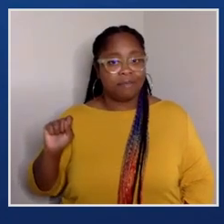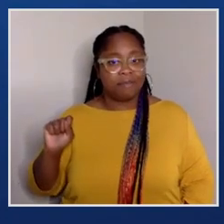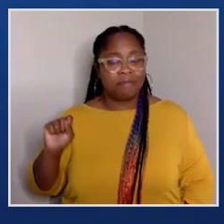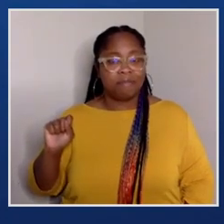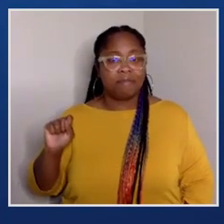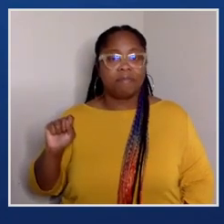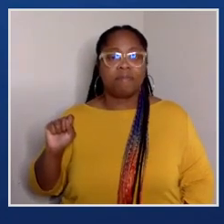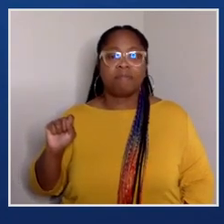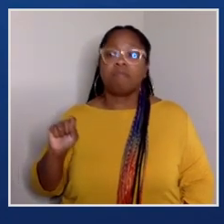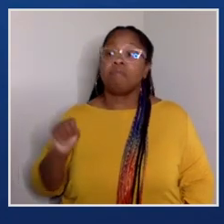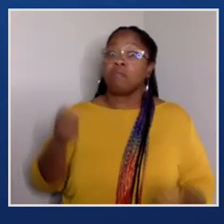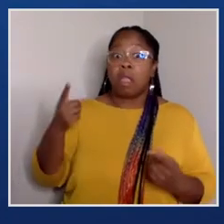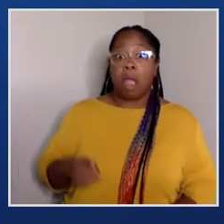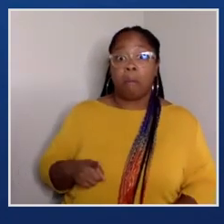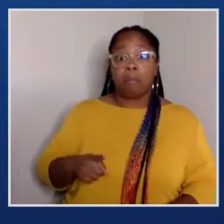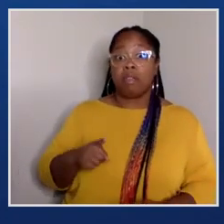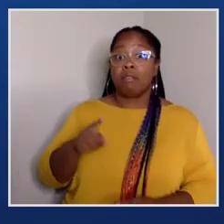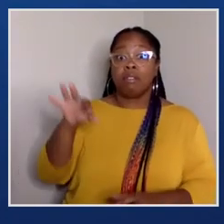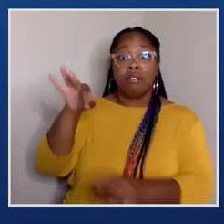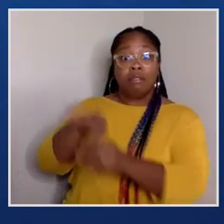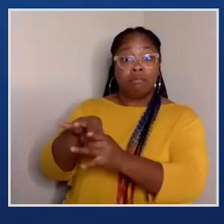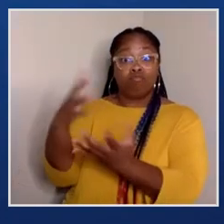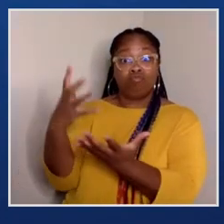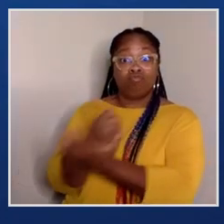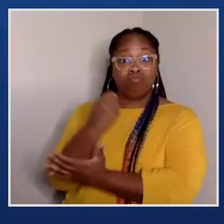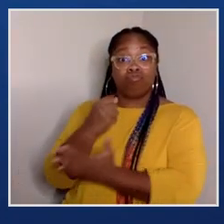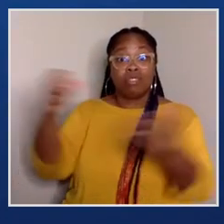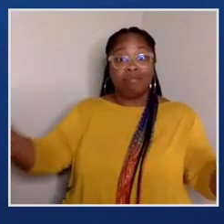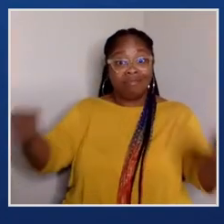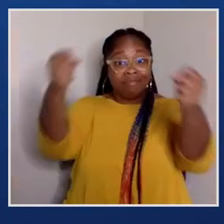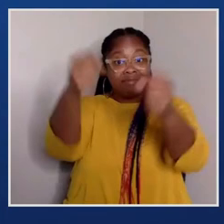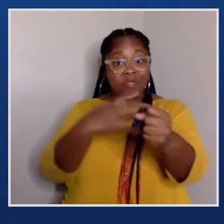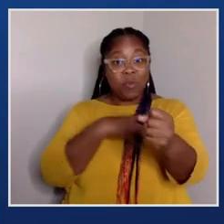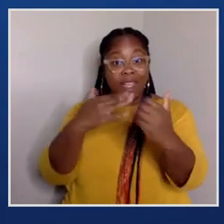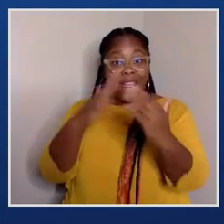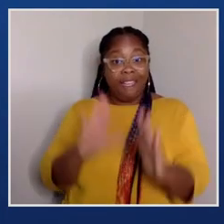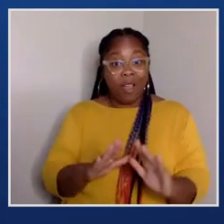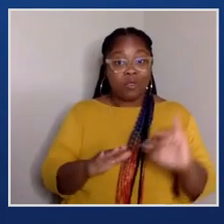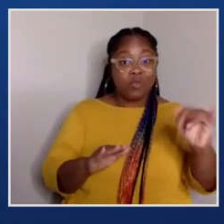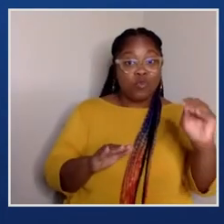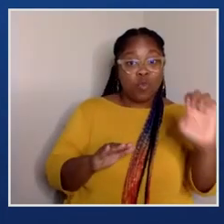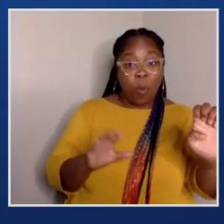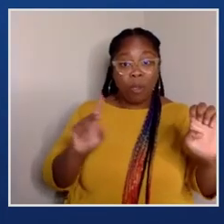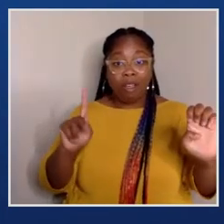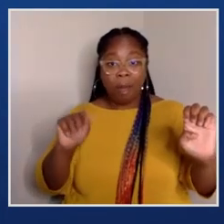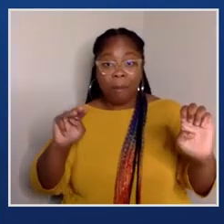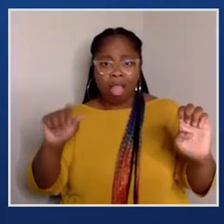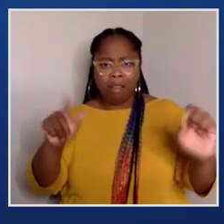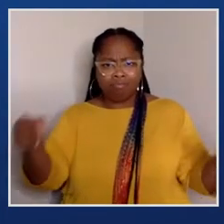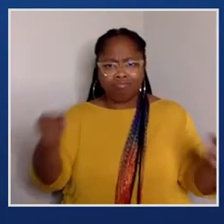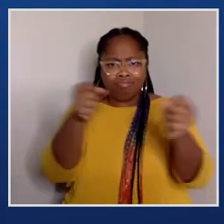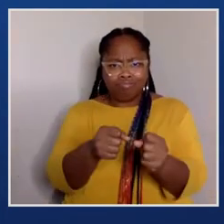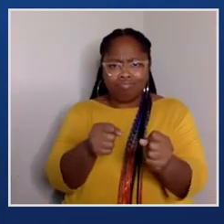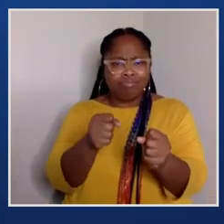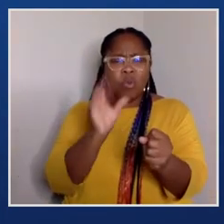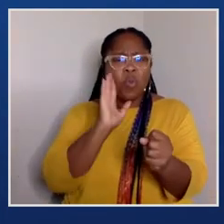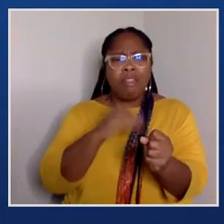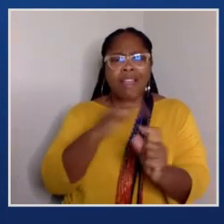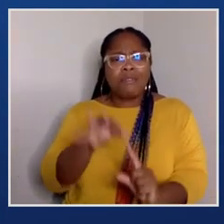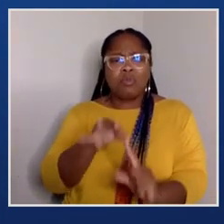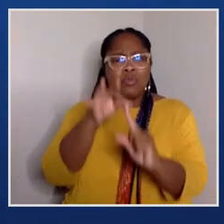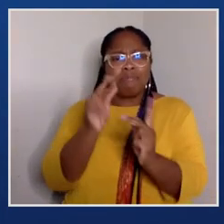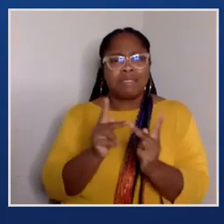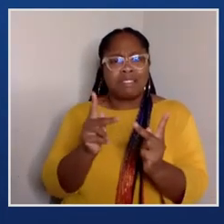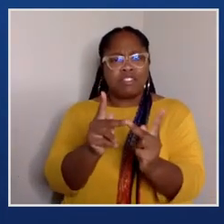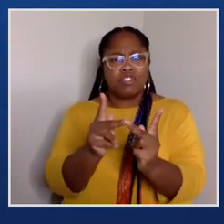Once they are in the White House, Joe and Kamala will be uniquely positioned to carry out the most